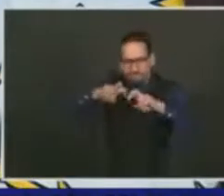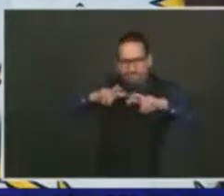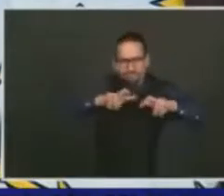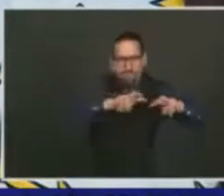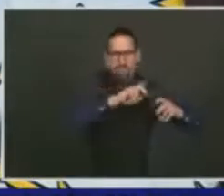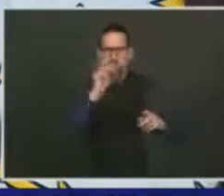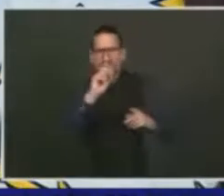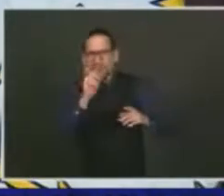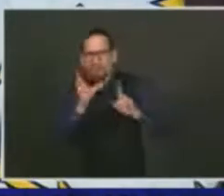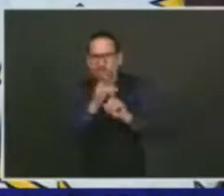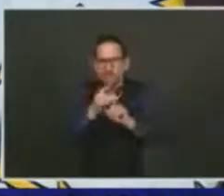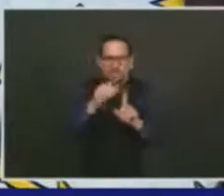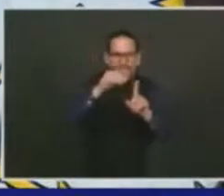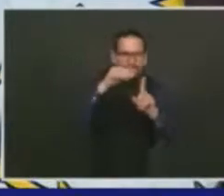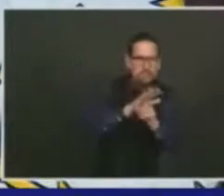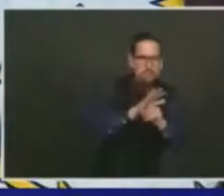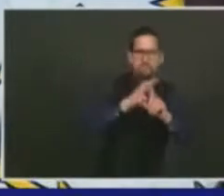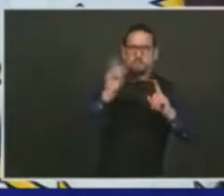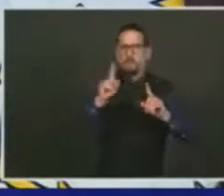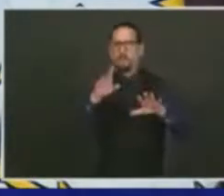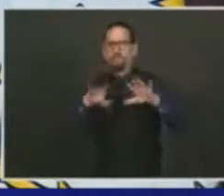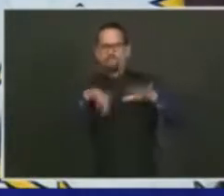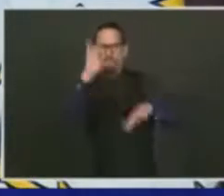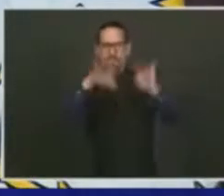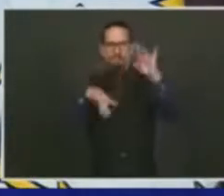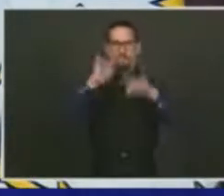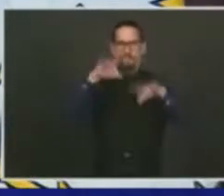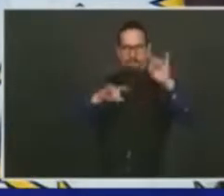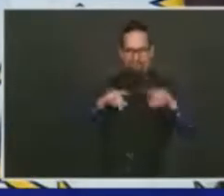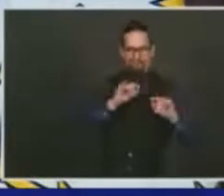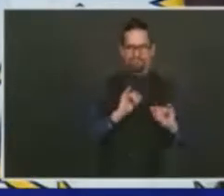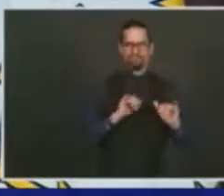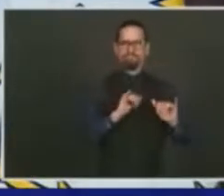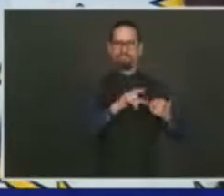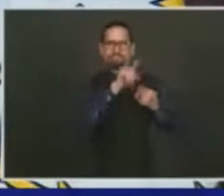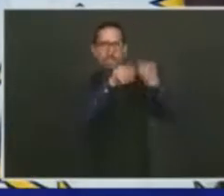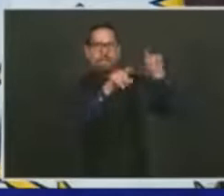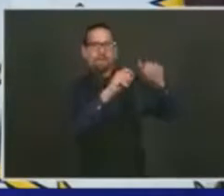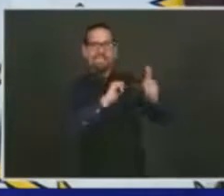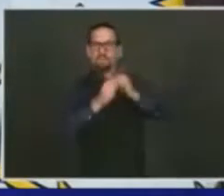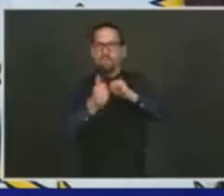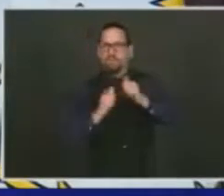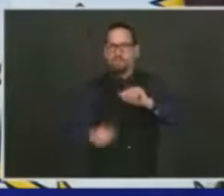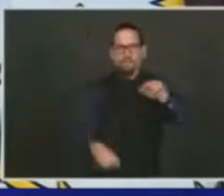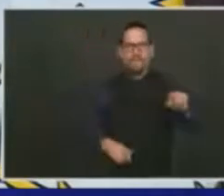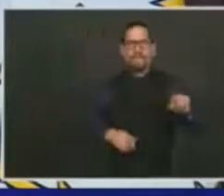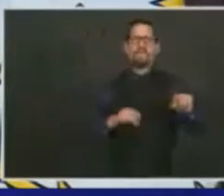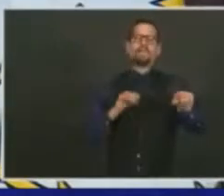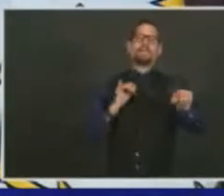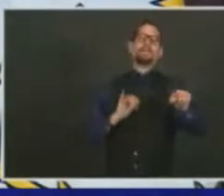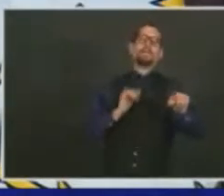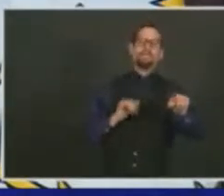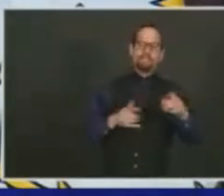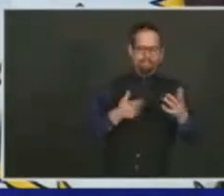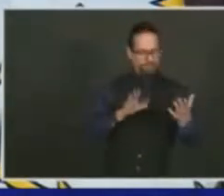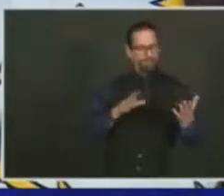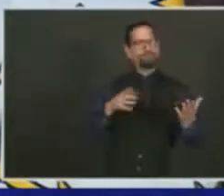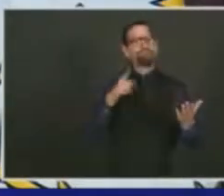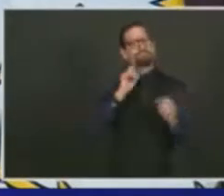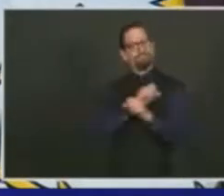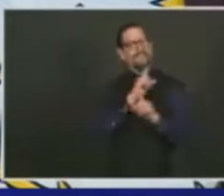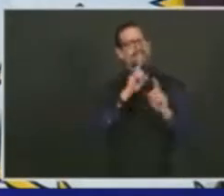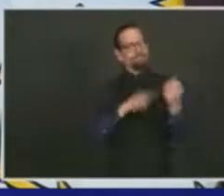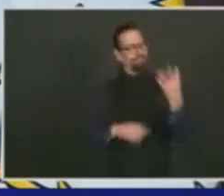at such and such a place. I then went to play sports. I did this. So, and by the way, this isn't unique to Rhode